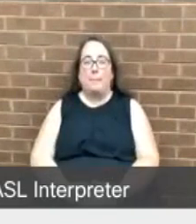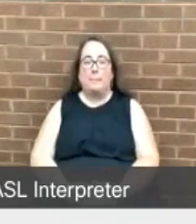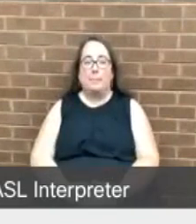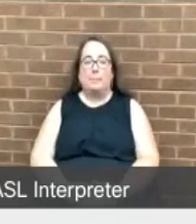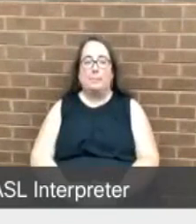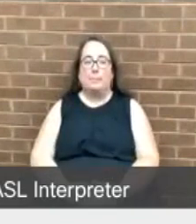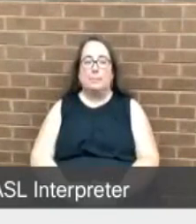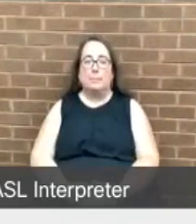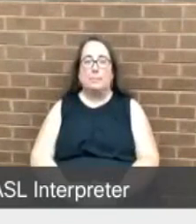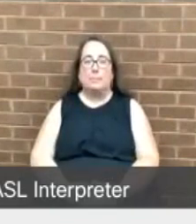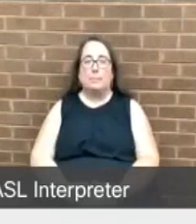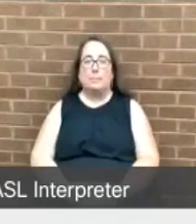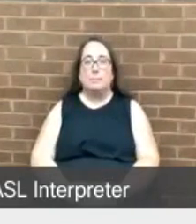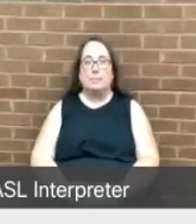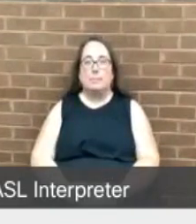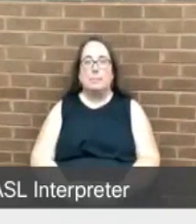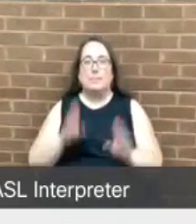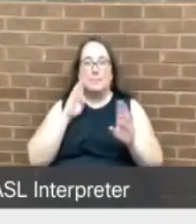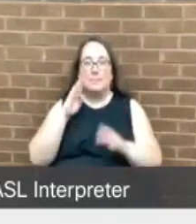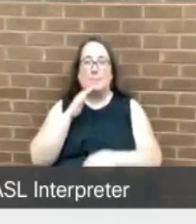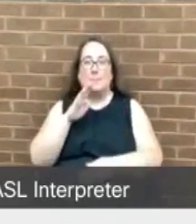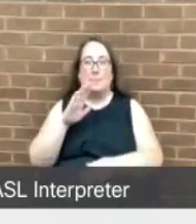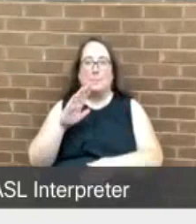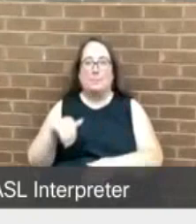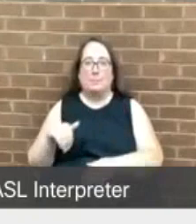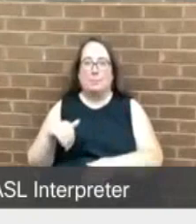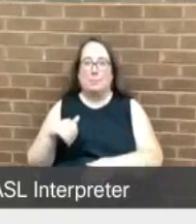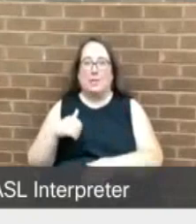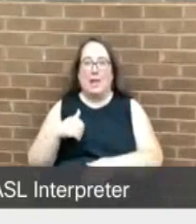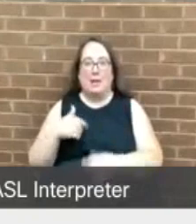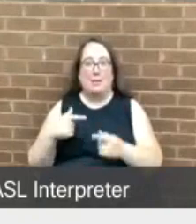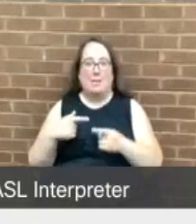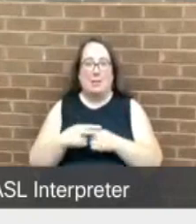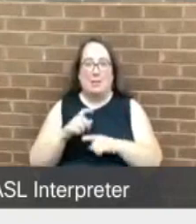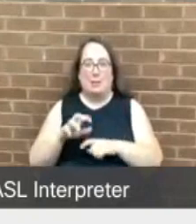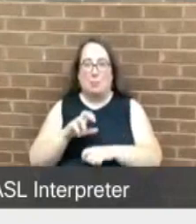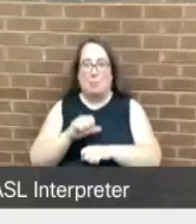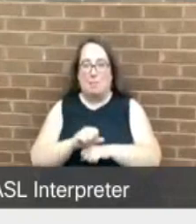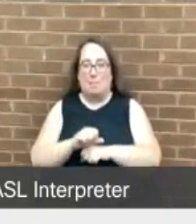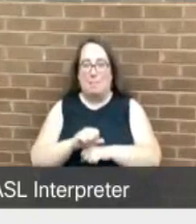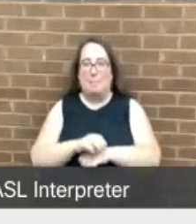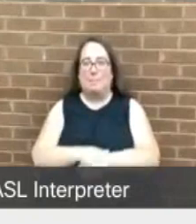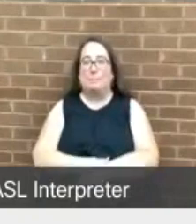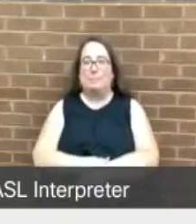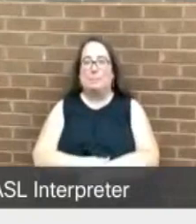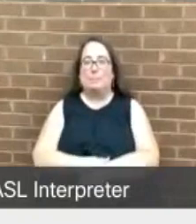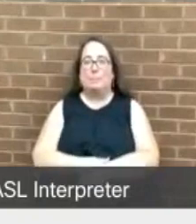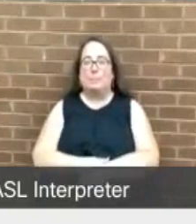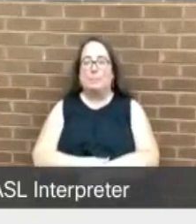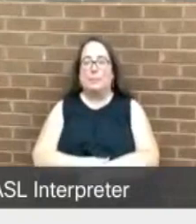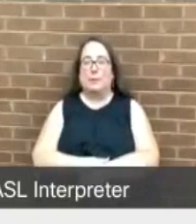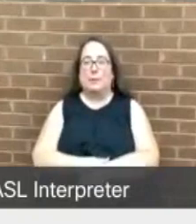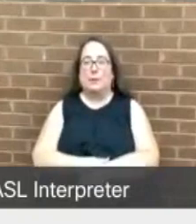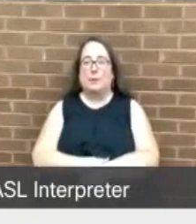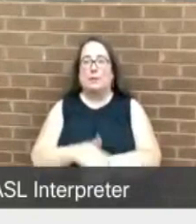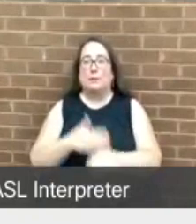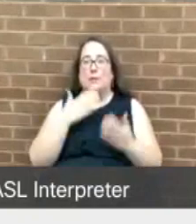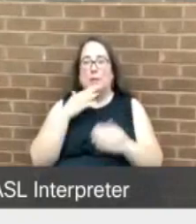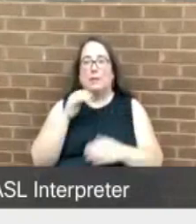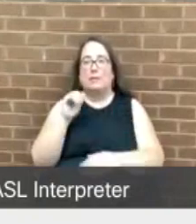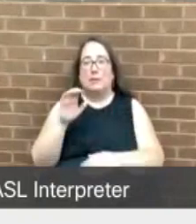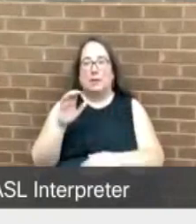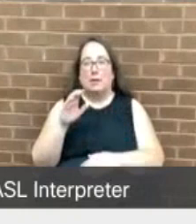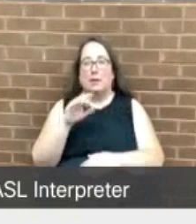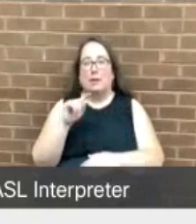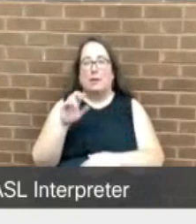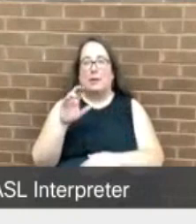Hi, everybody. Sorry for being late. I had a prior engagement. I wanted to start by thanking the Secretary and Terry Seuss